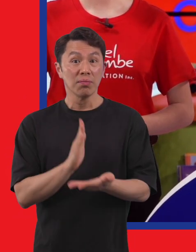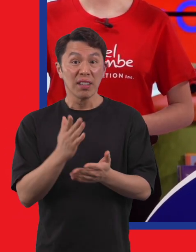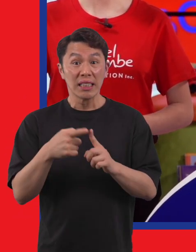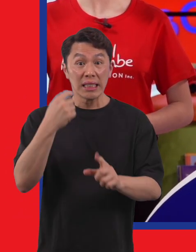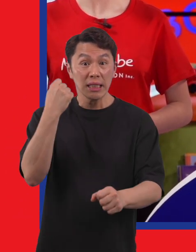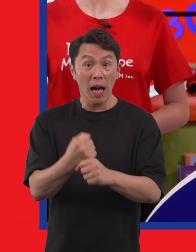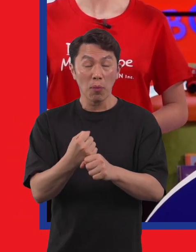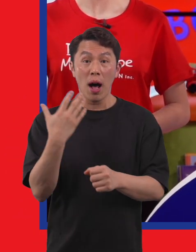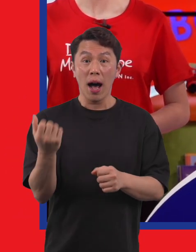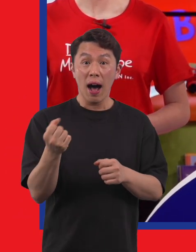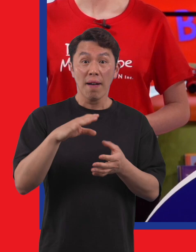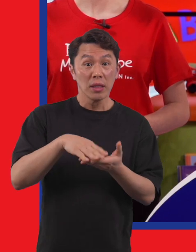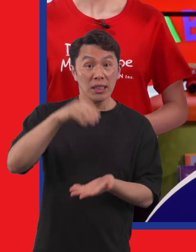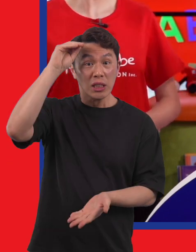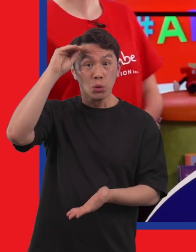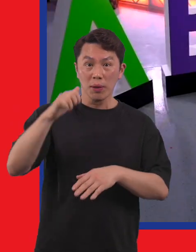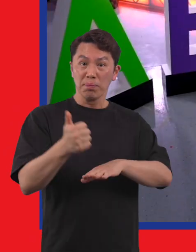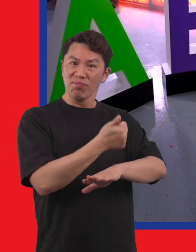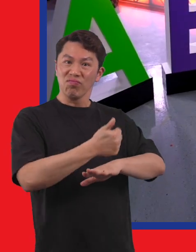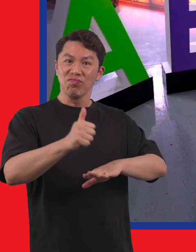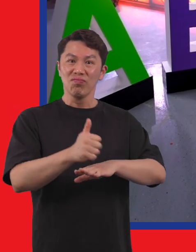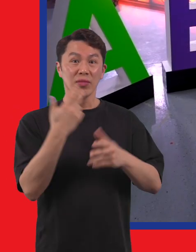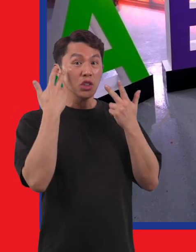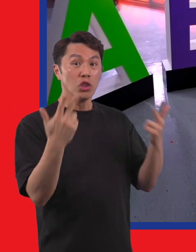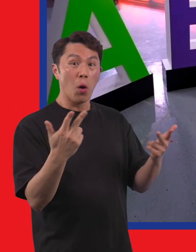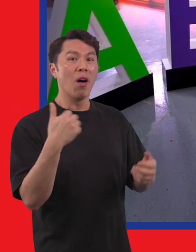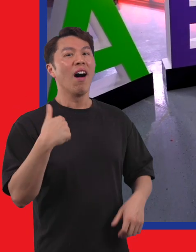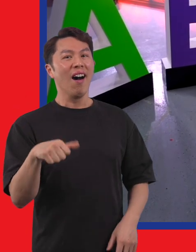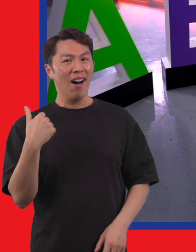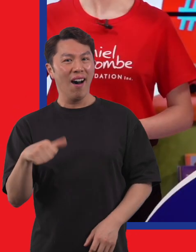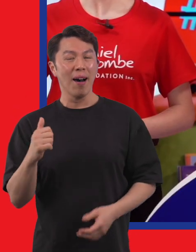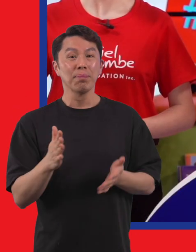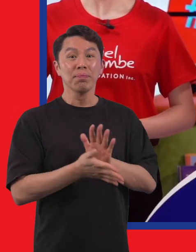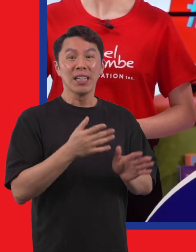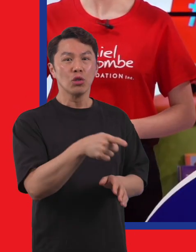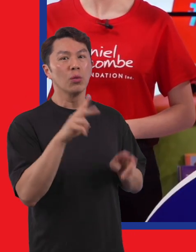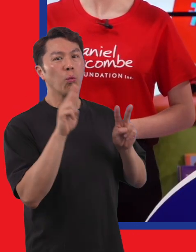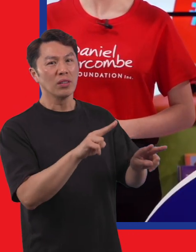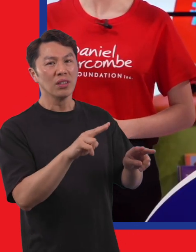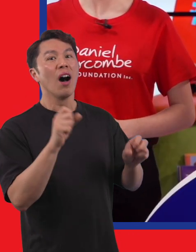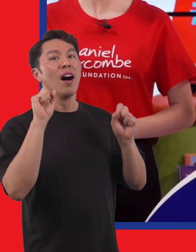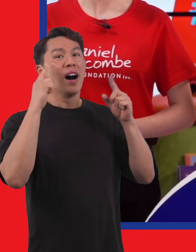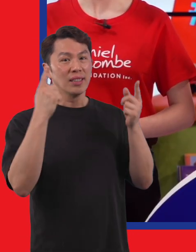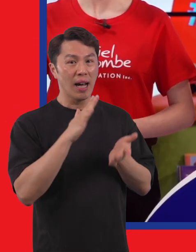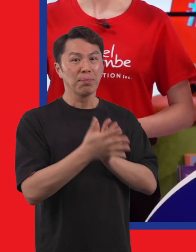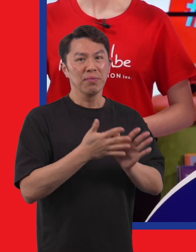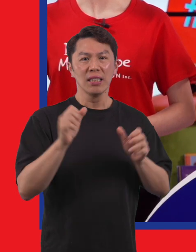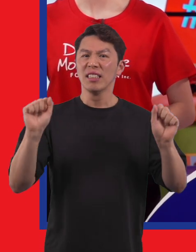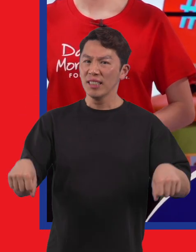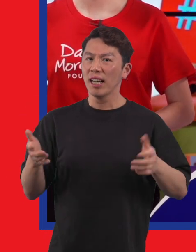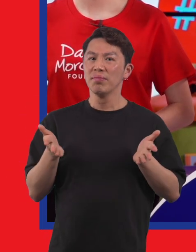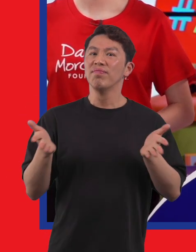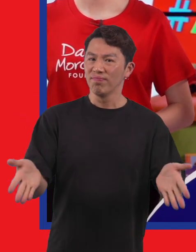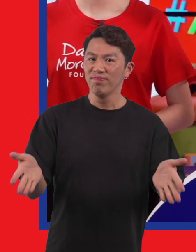real-life scenarios being role-played by students here in the studio. This is going to help us understand what enthusiastic